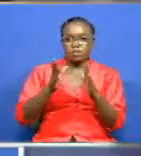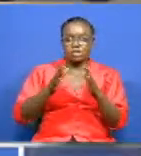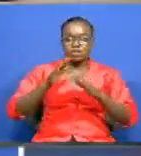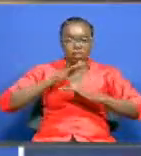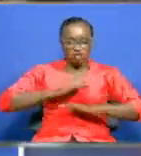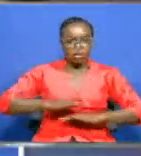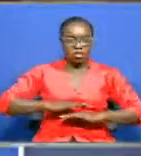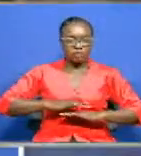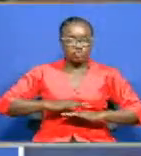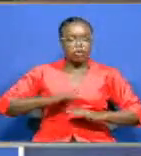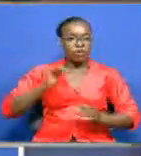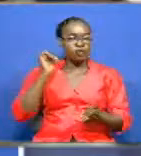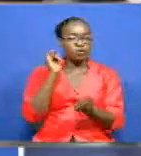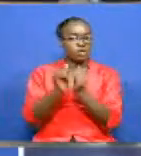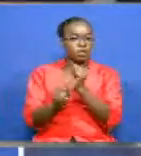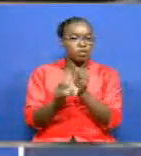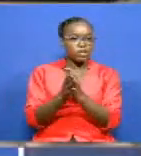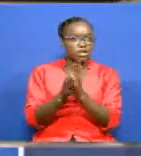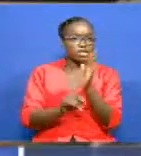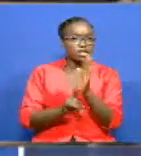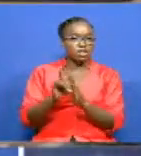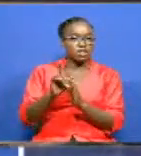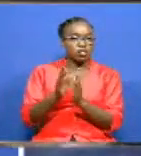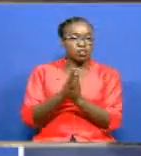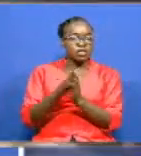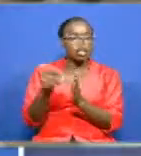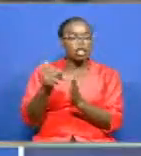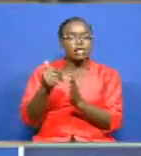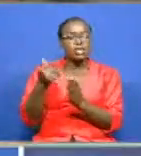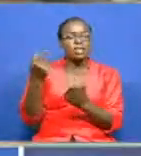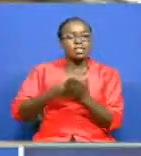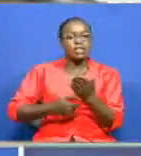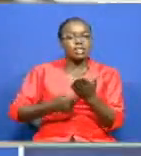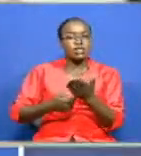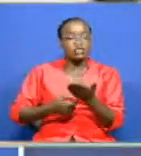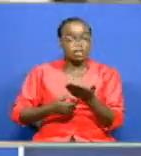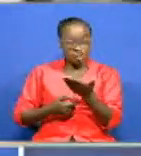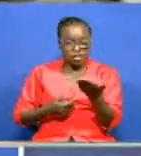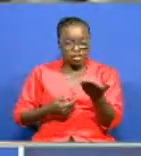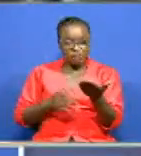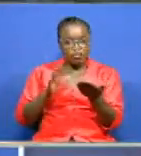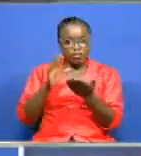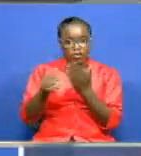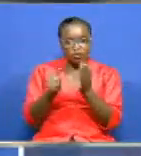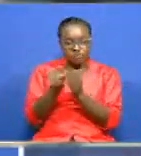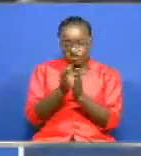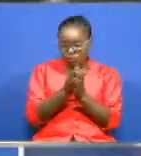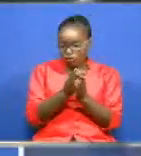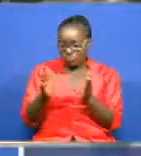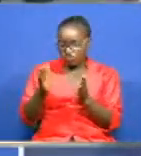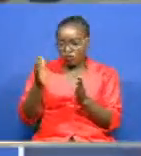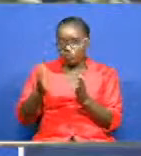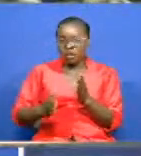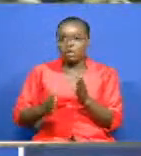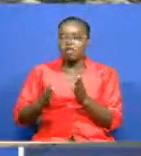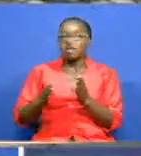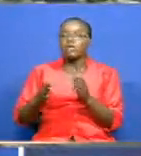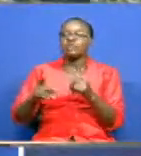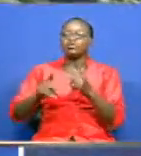on penalties and interest on any tax liability disclosed in respect to the 5 years running to June